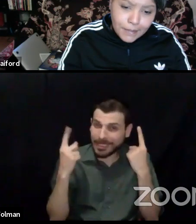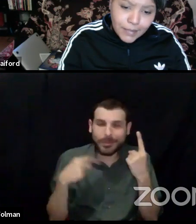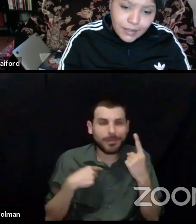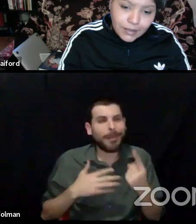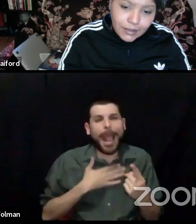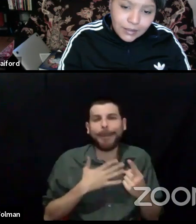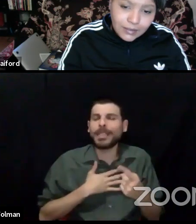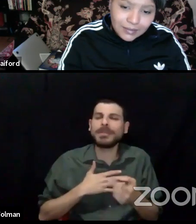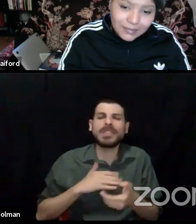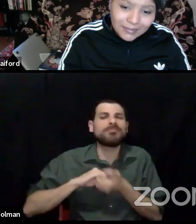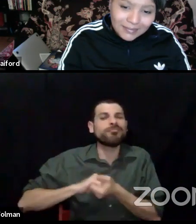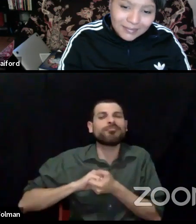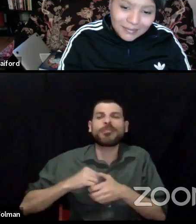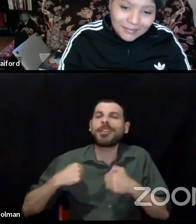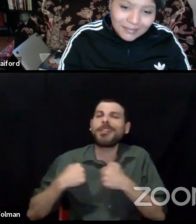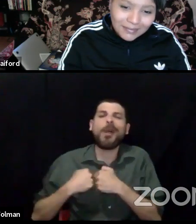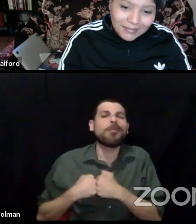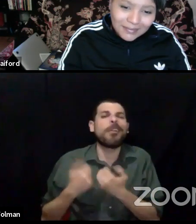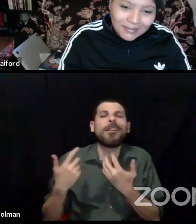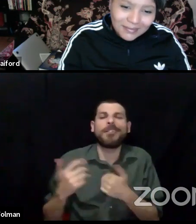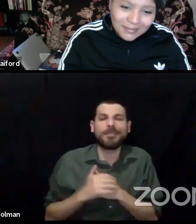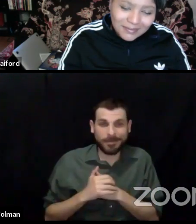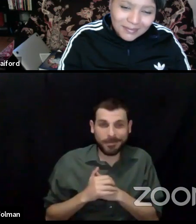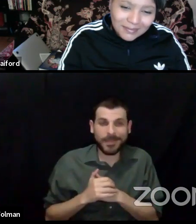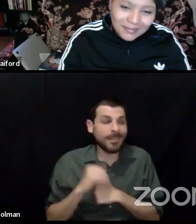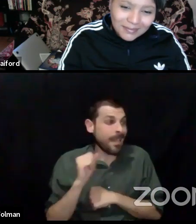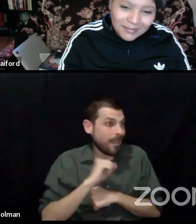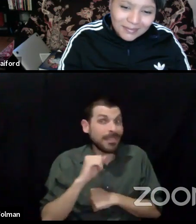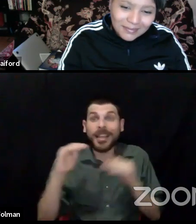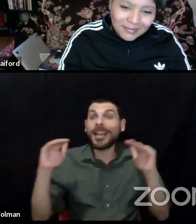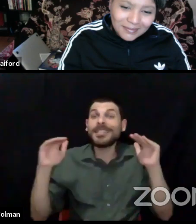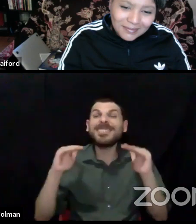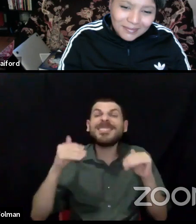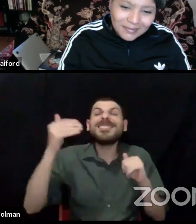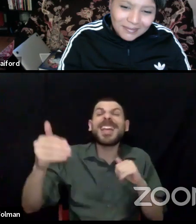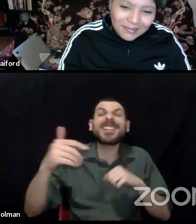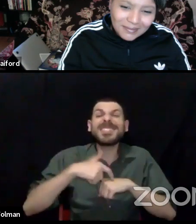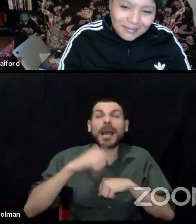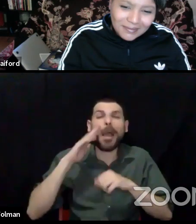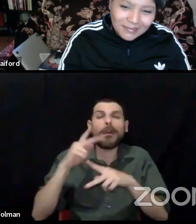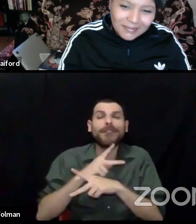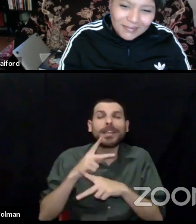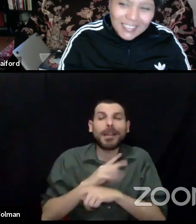Yeah. And next time, we'll figure out our, thank you, Anna,